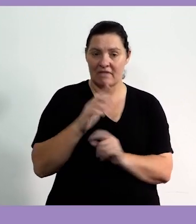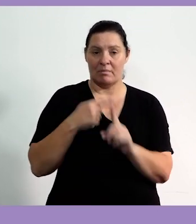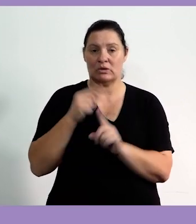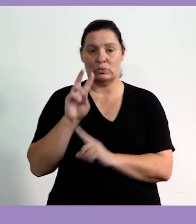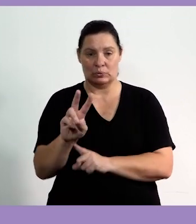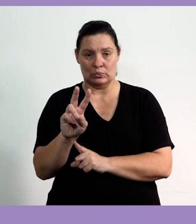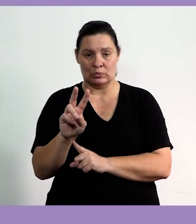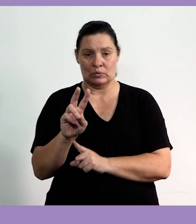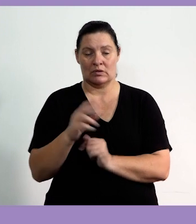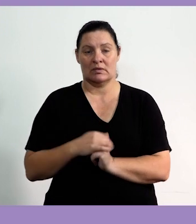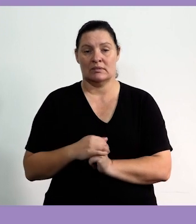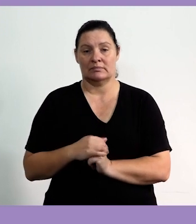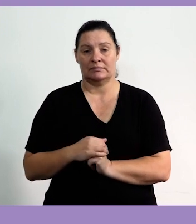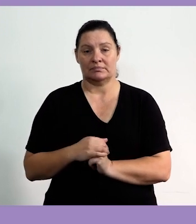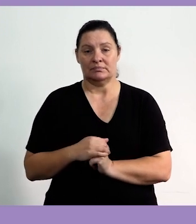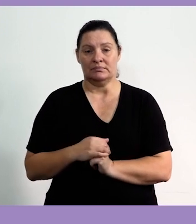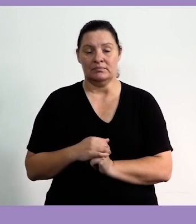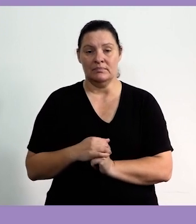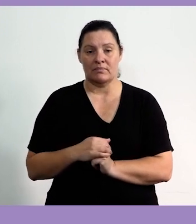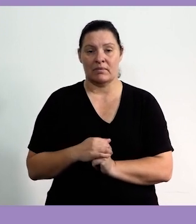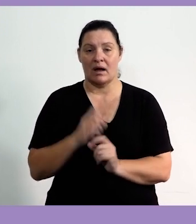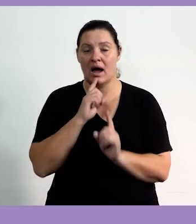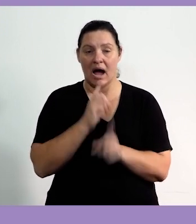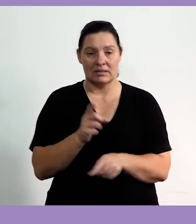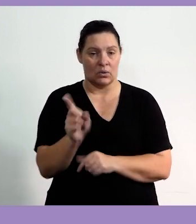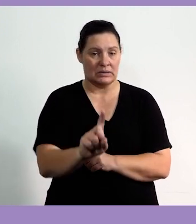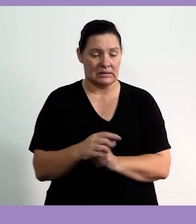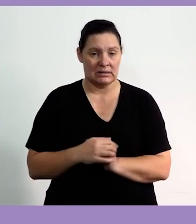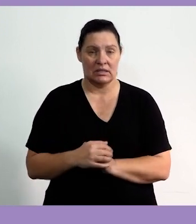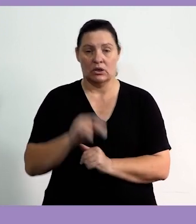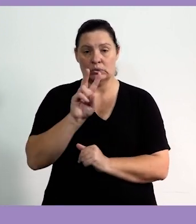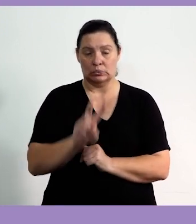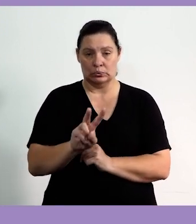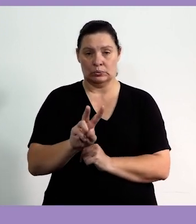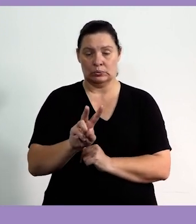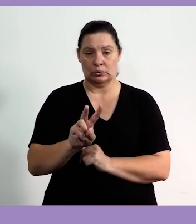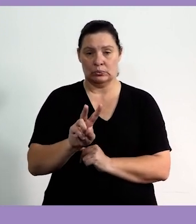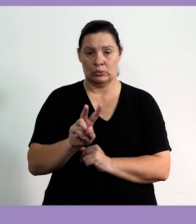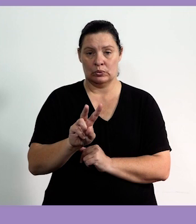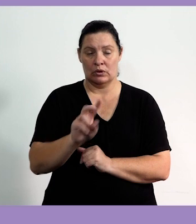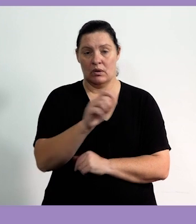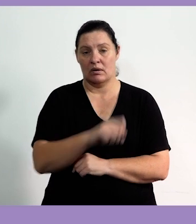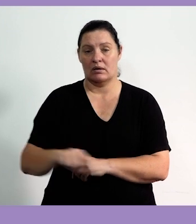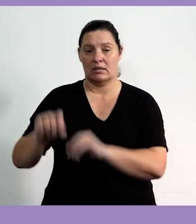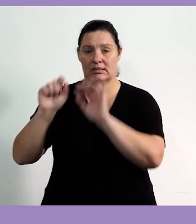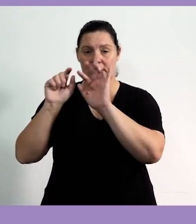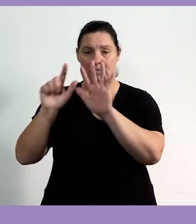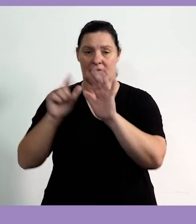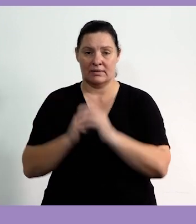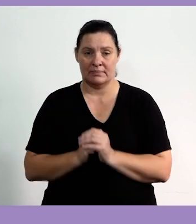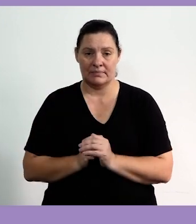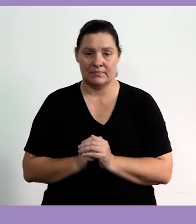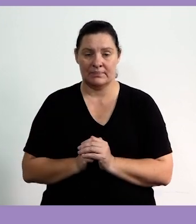is 5 plus 2, and that is going to give us an answer of 2 to